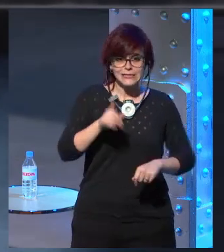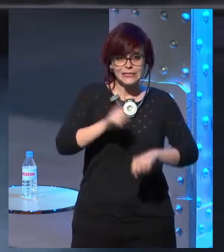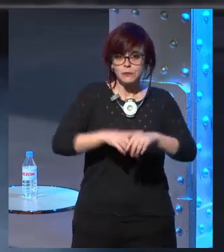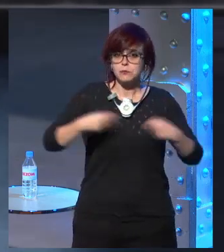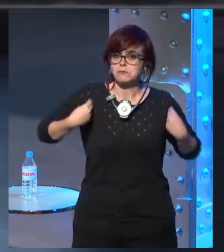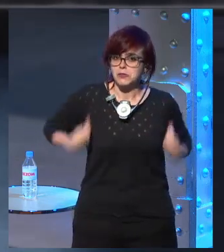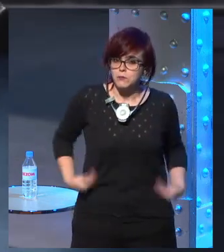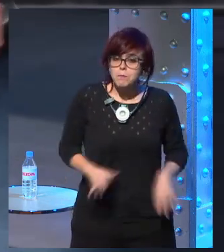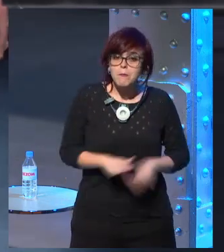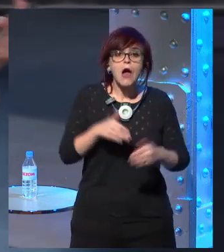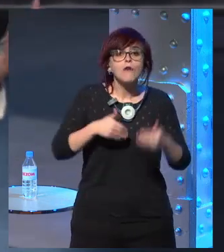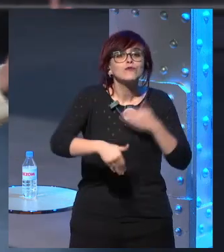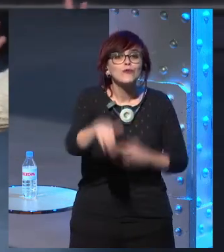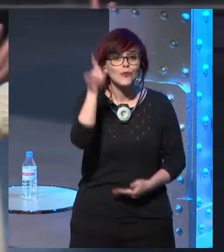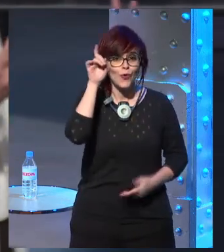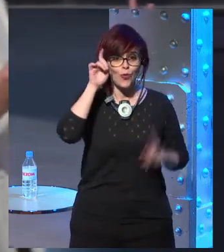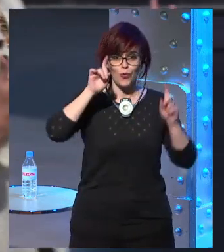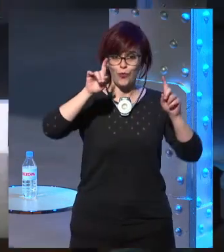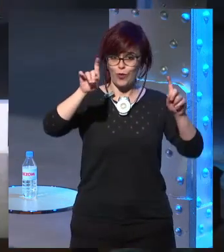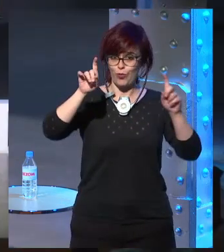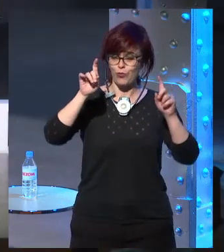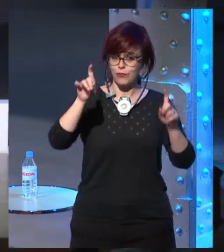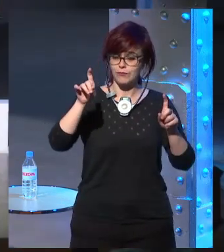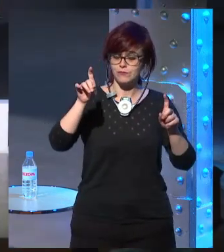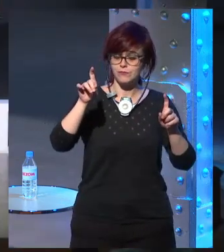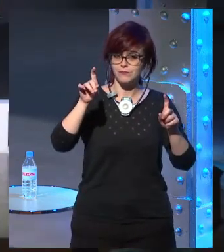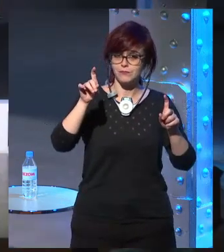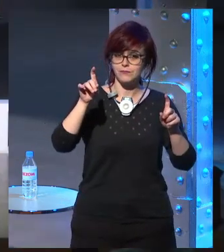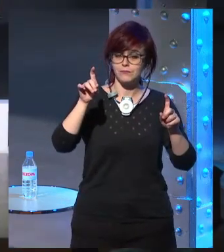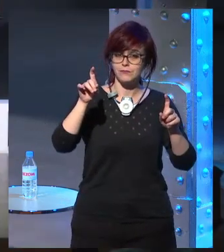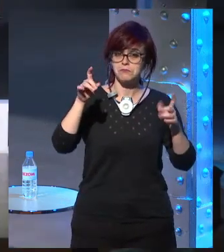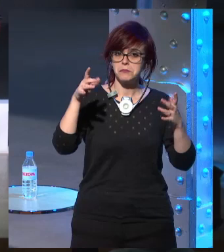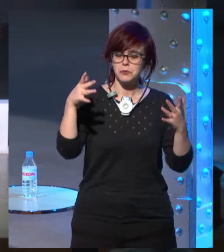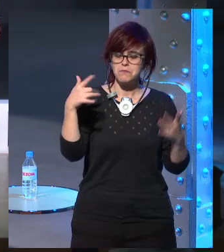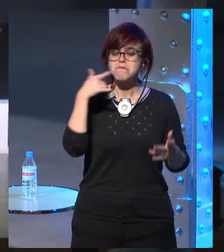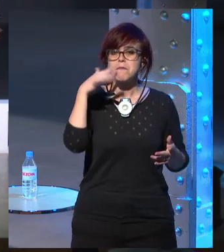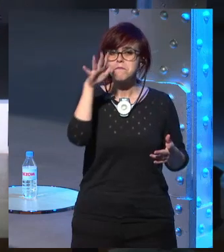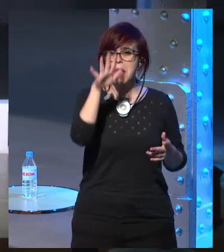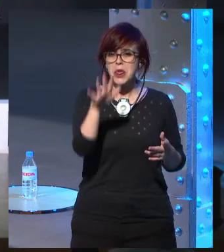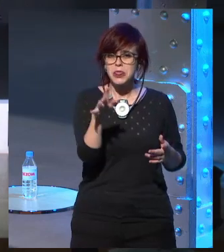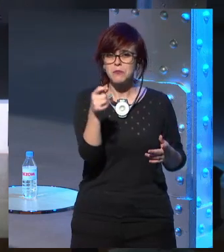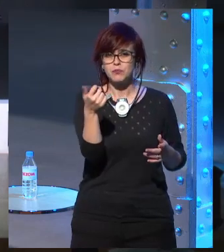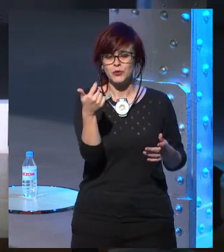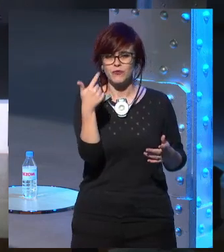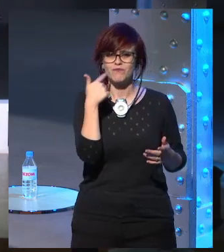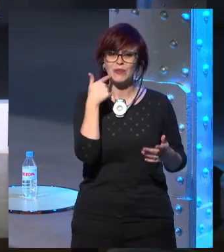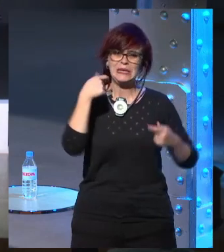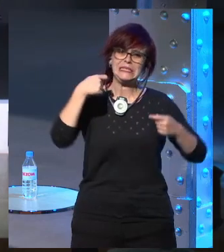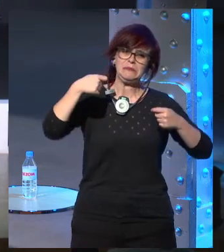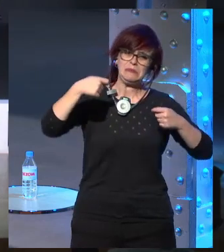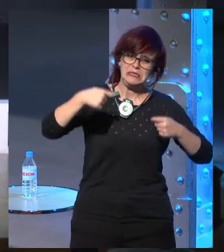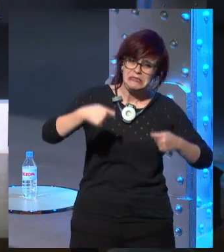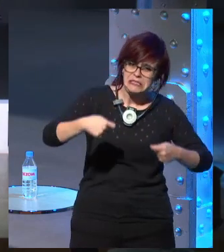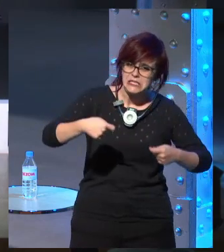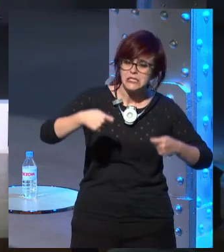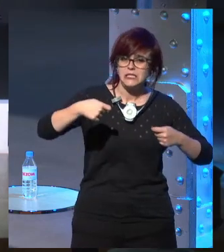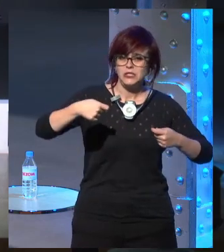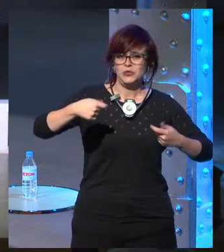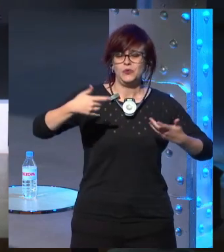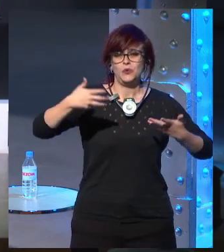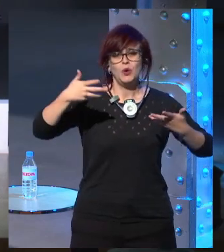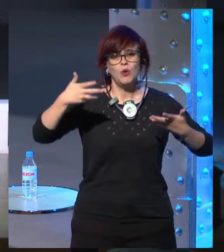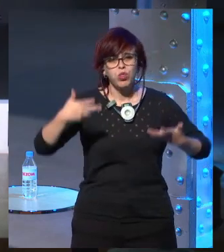And so this is really, this may seem like it's very far off. It may seem like a bit of a science fiction